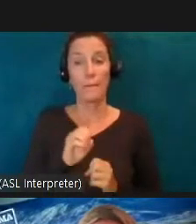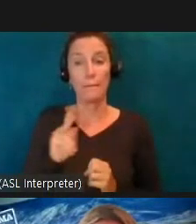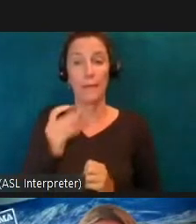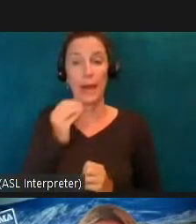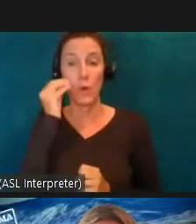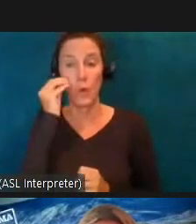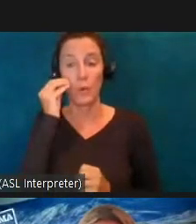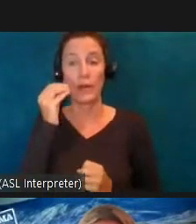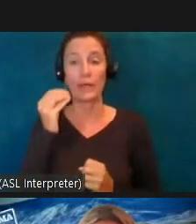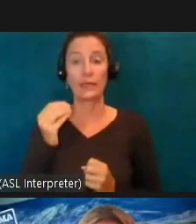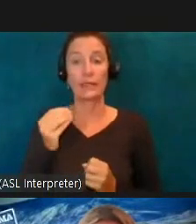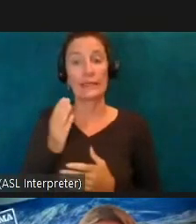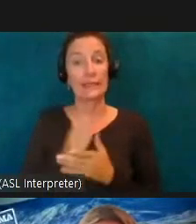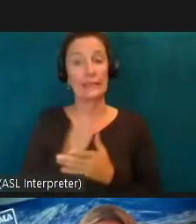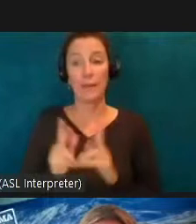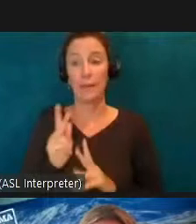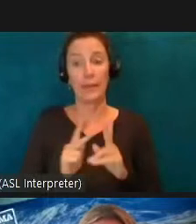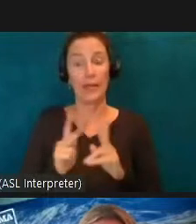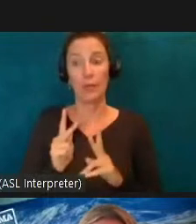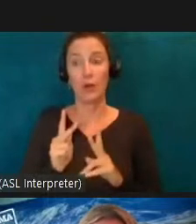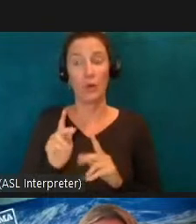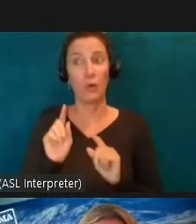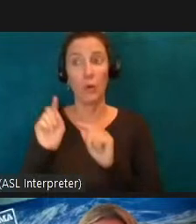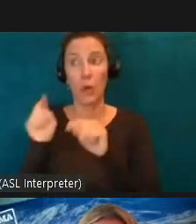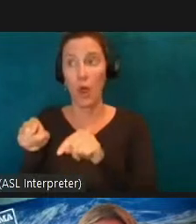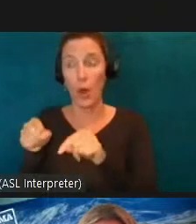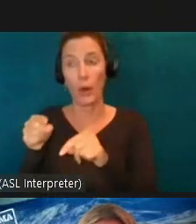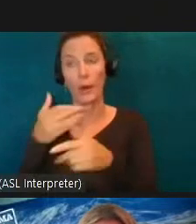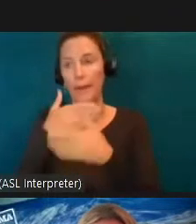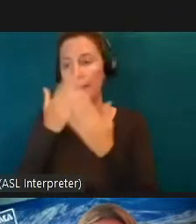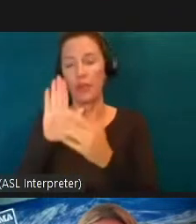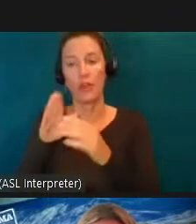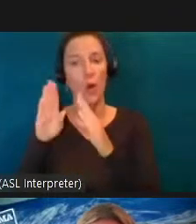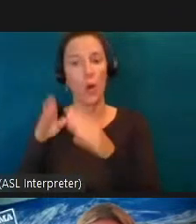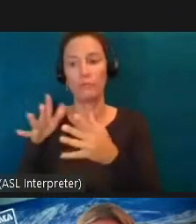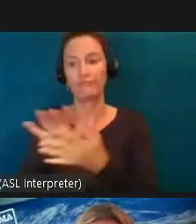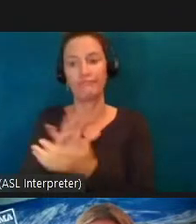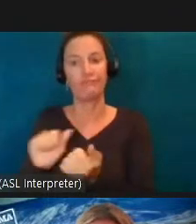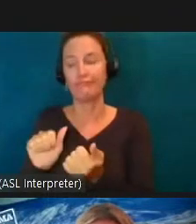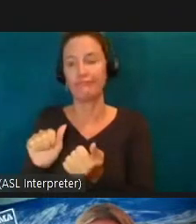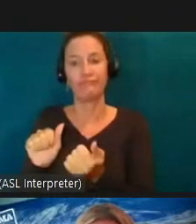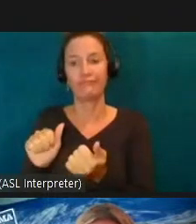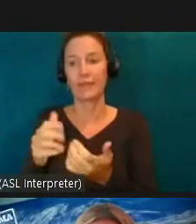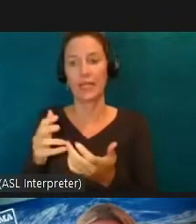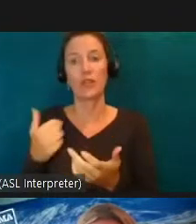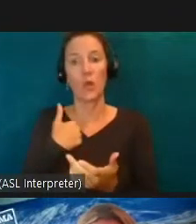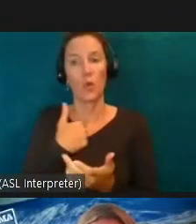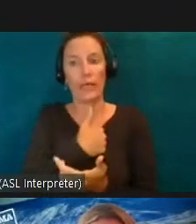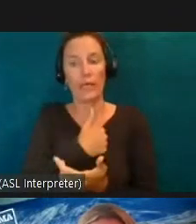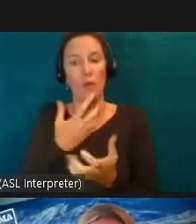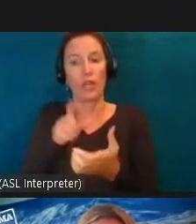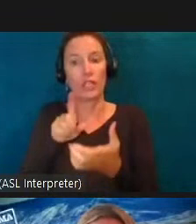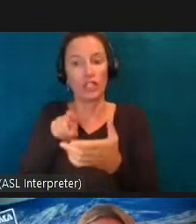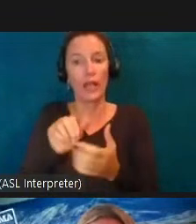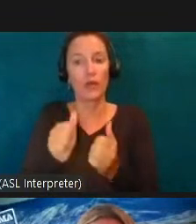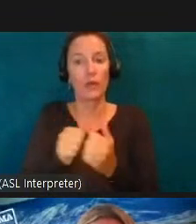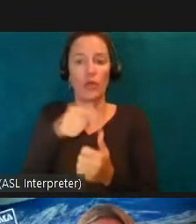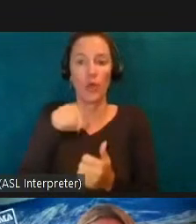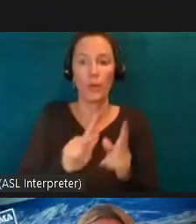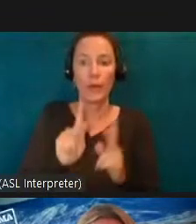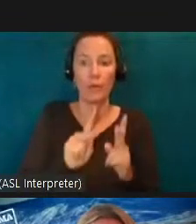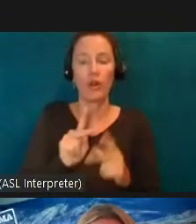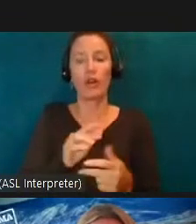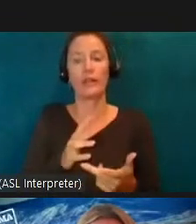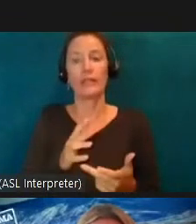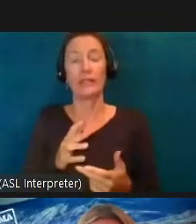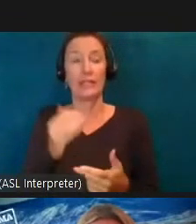are not going to have houses to return back to. So it's important that we check in with those people, their friends, family members, just check in